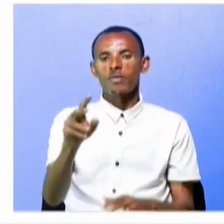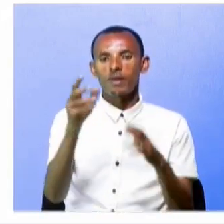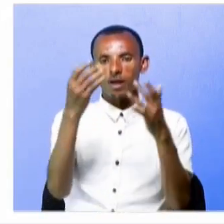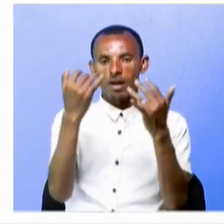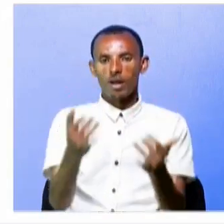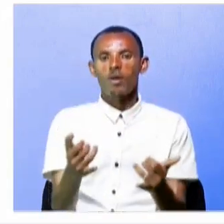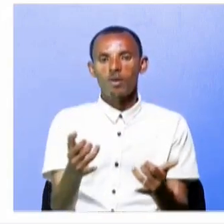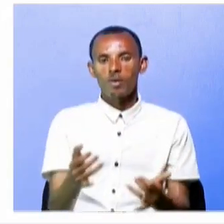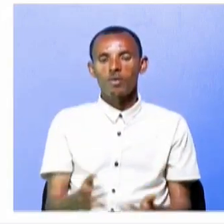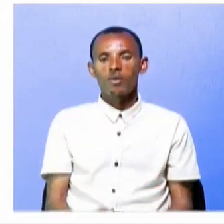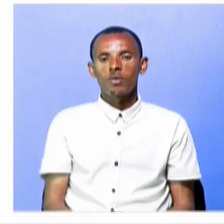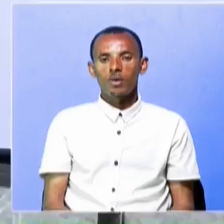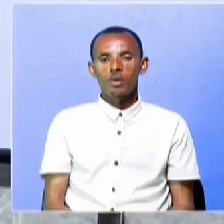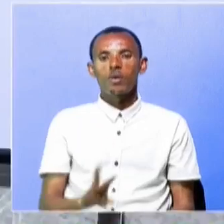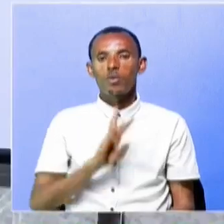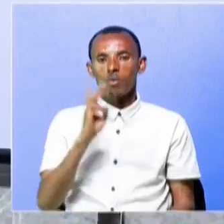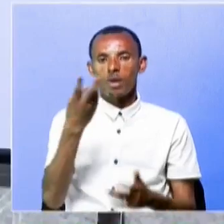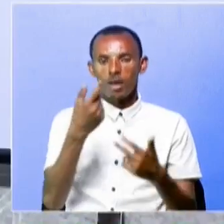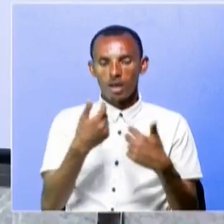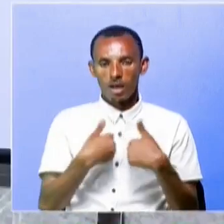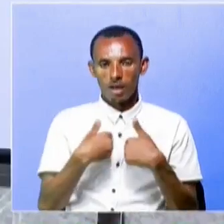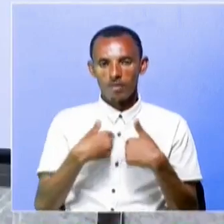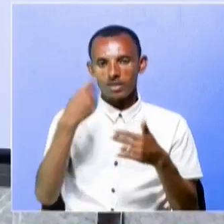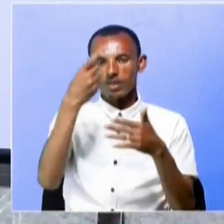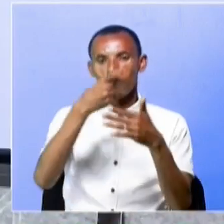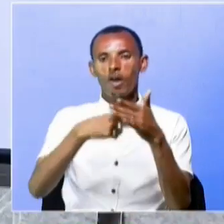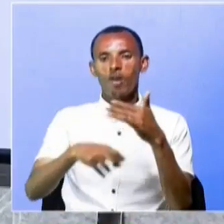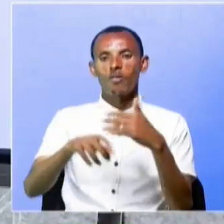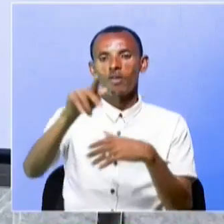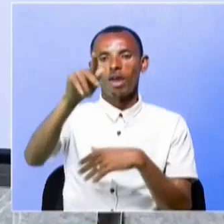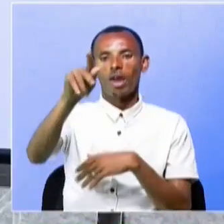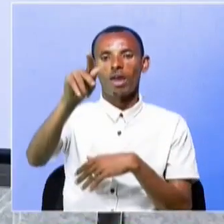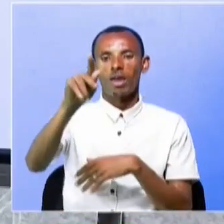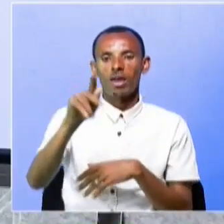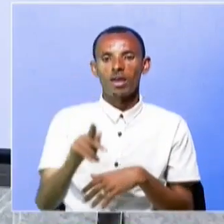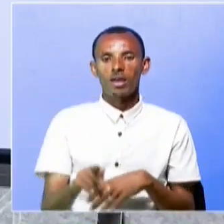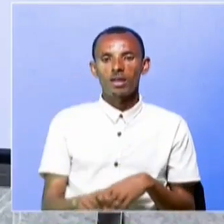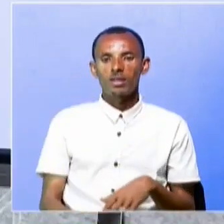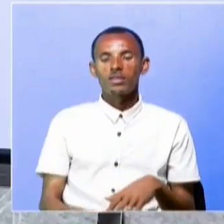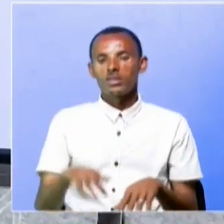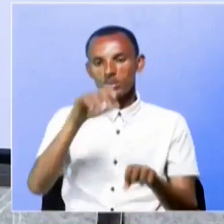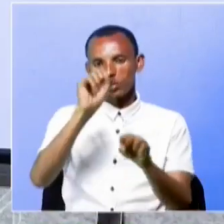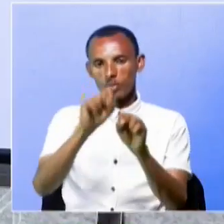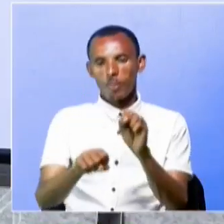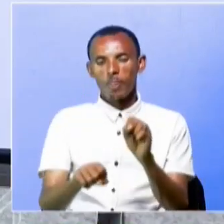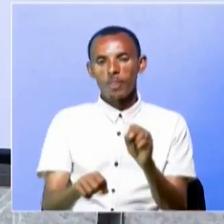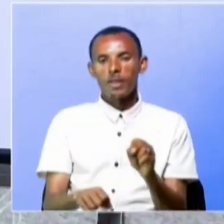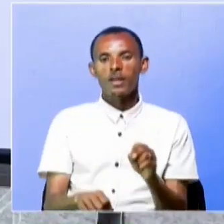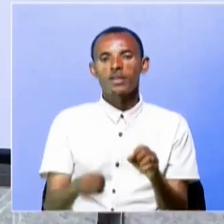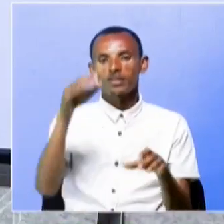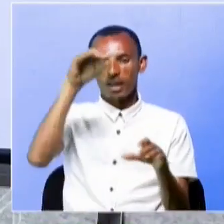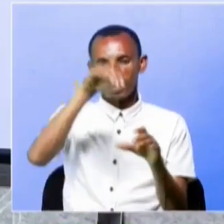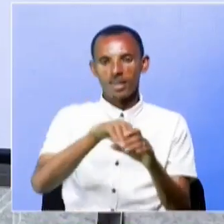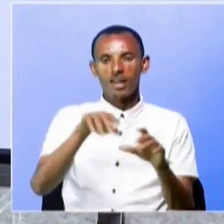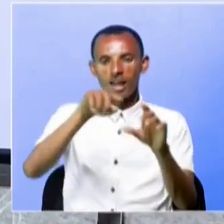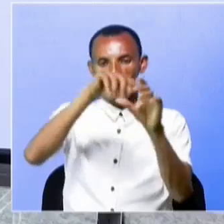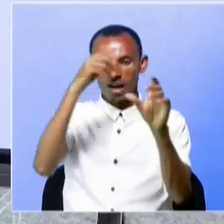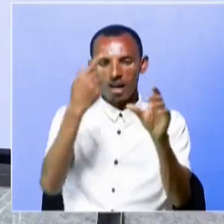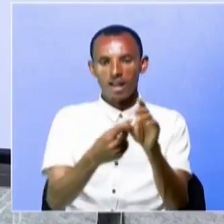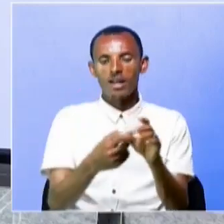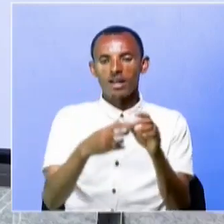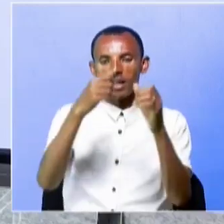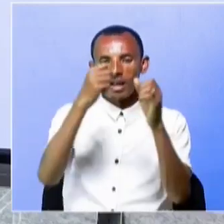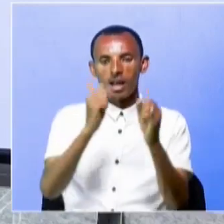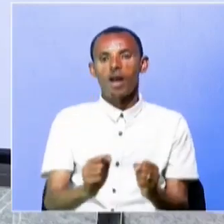Now, we have the value of K, okay? So the interior angles